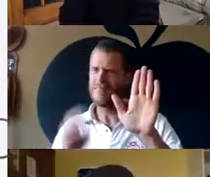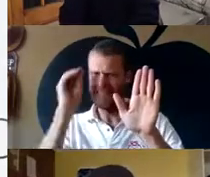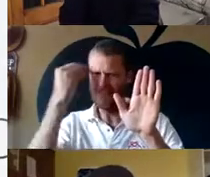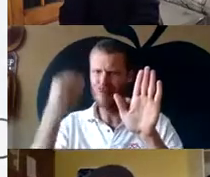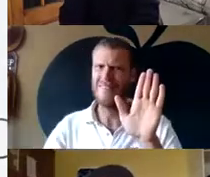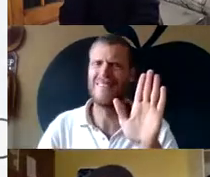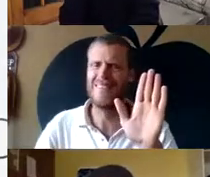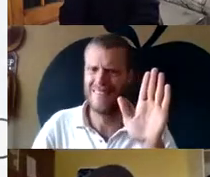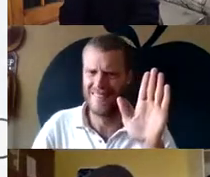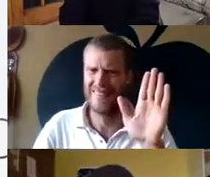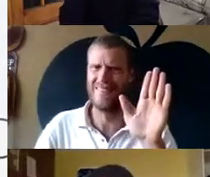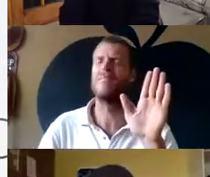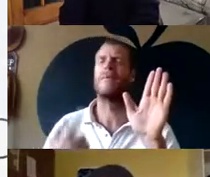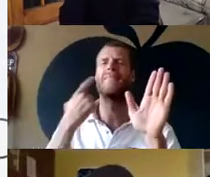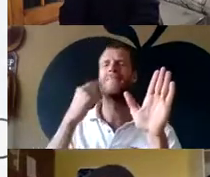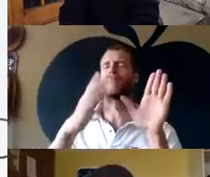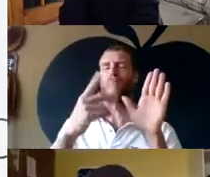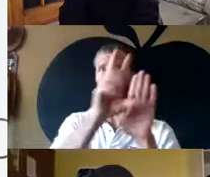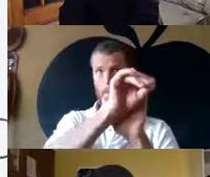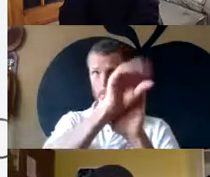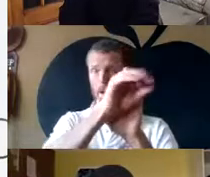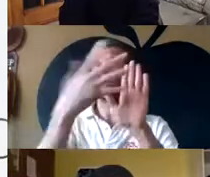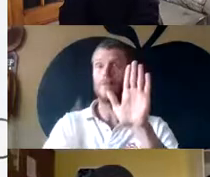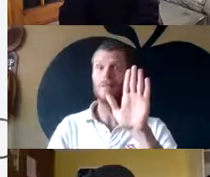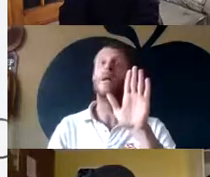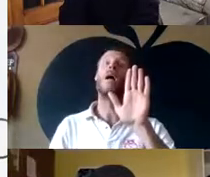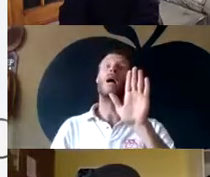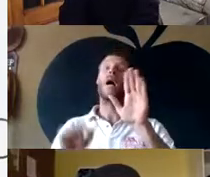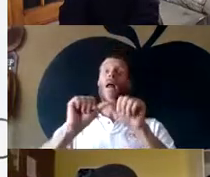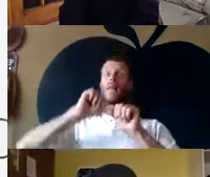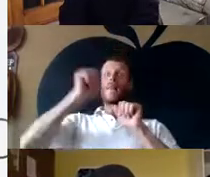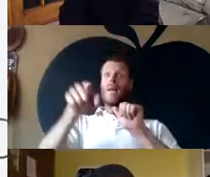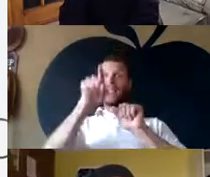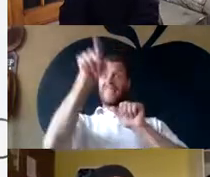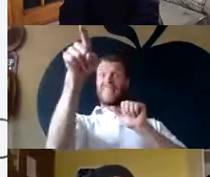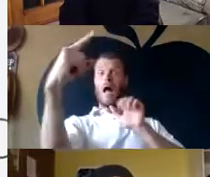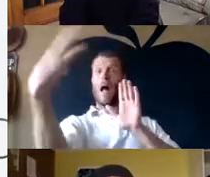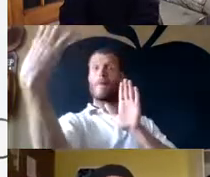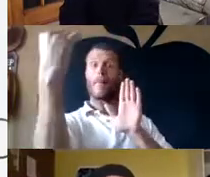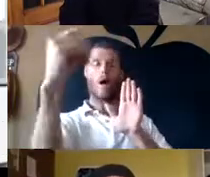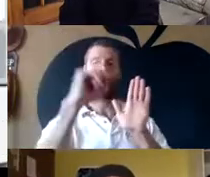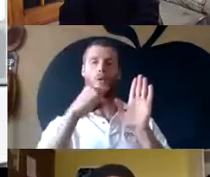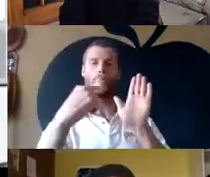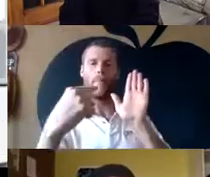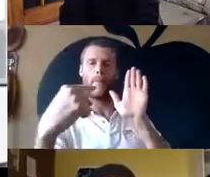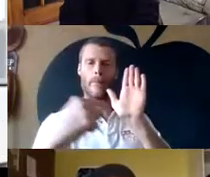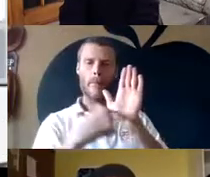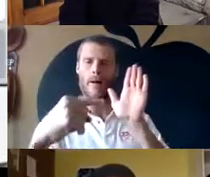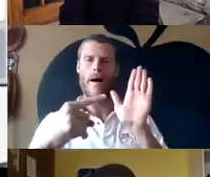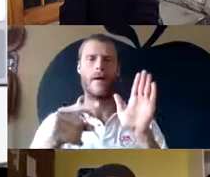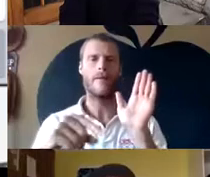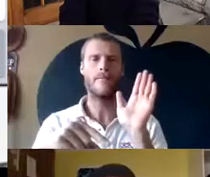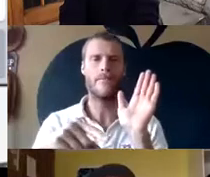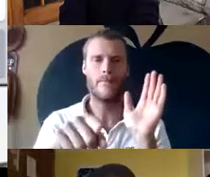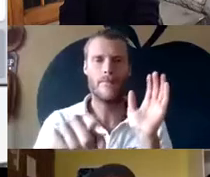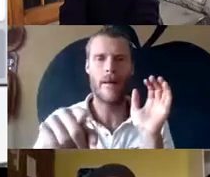and it will talk for you, which is quite interesting. It will talk for you. And then whatever the